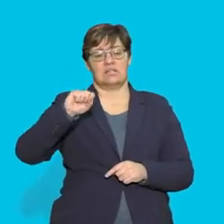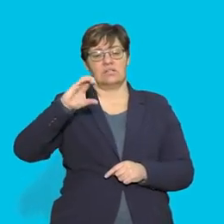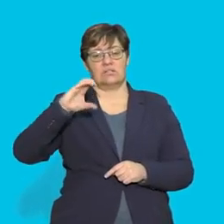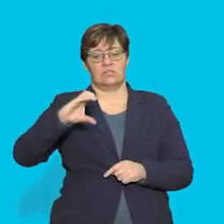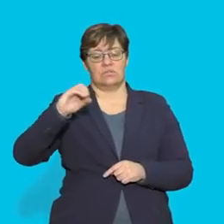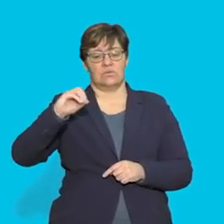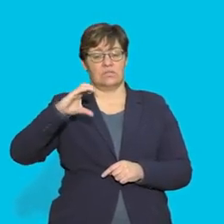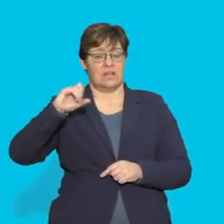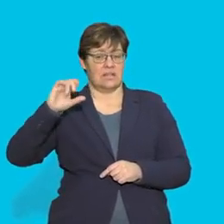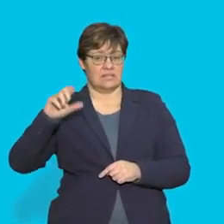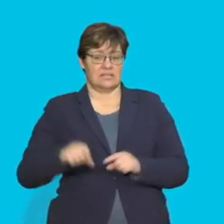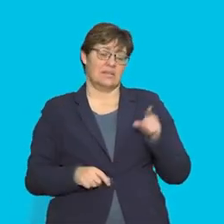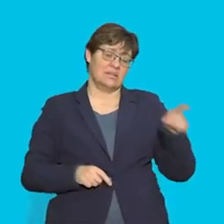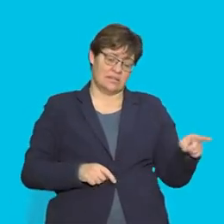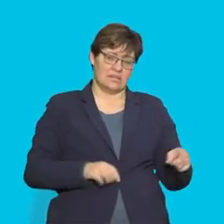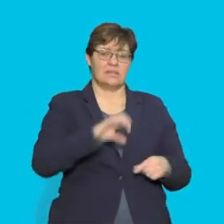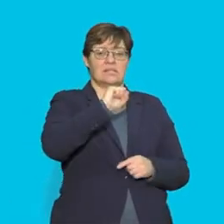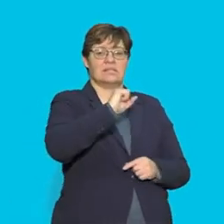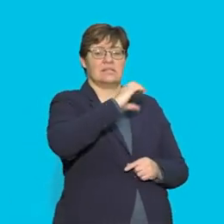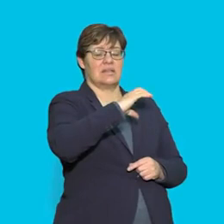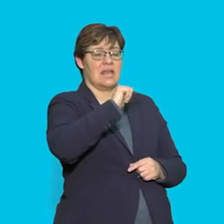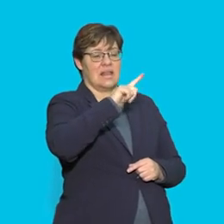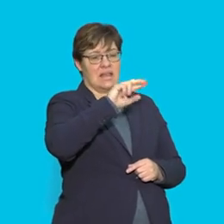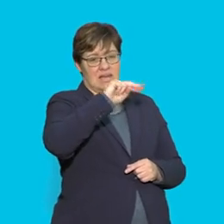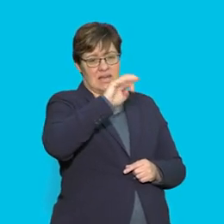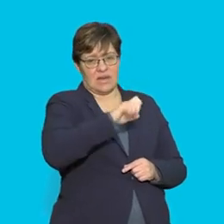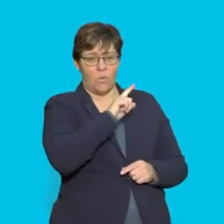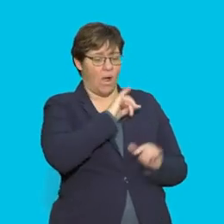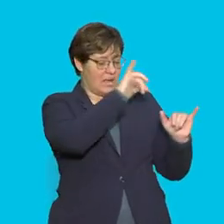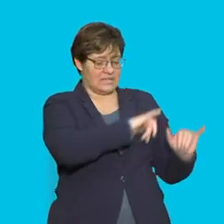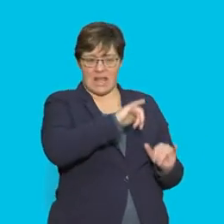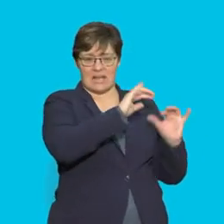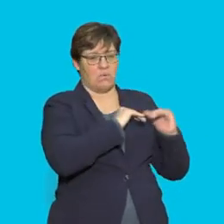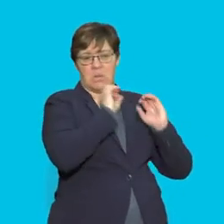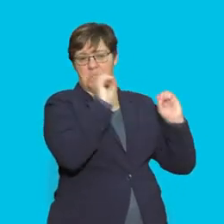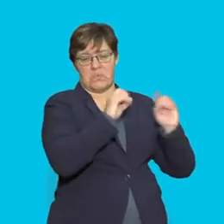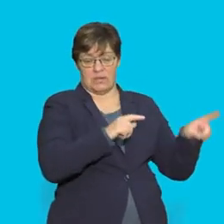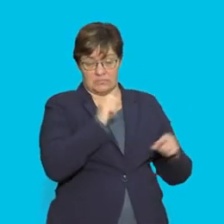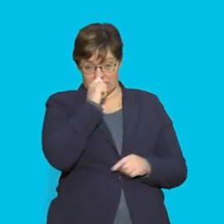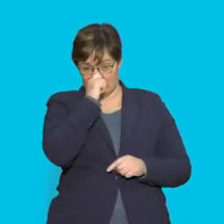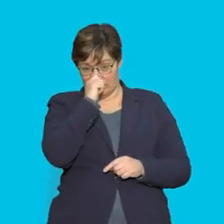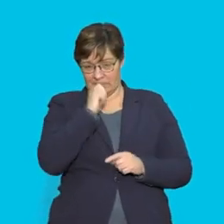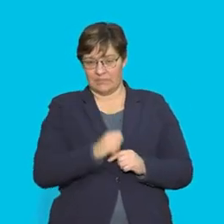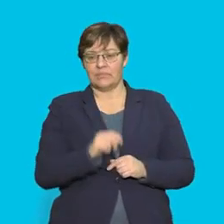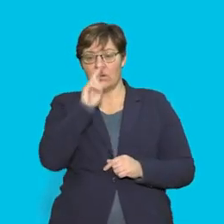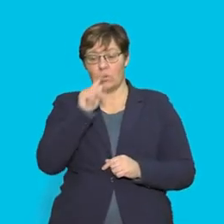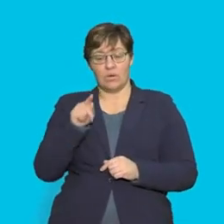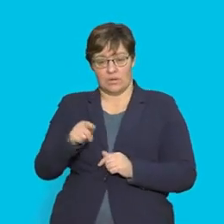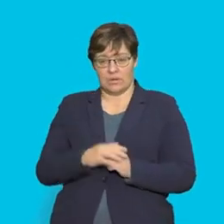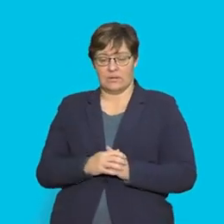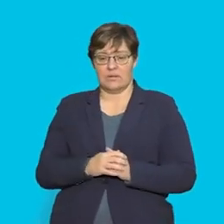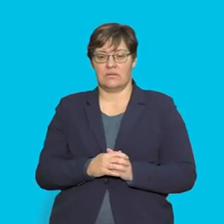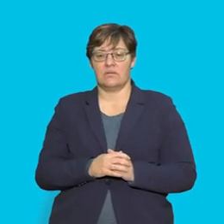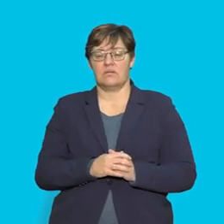the isosceles, makes this one to be a scalene, because none of the sides are equal. If we look